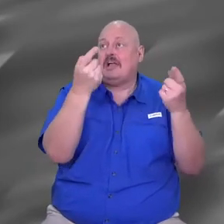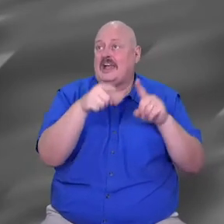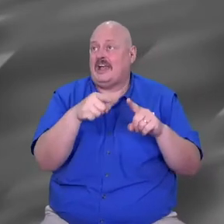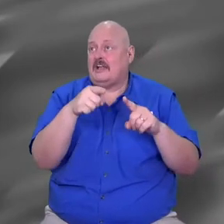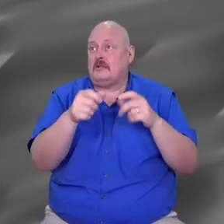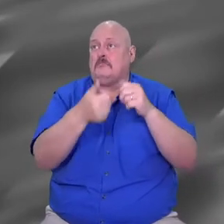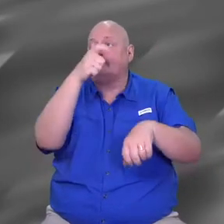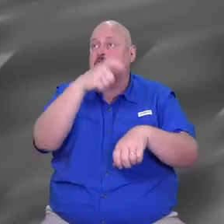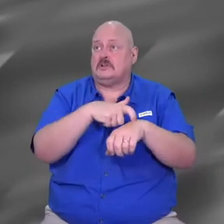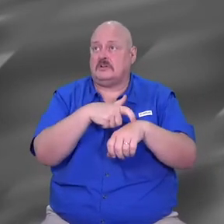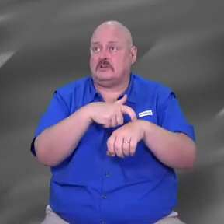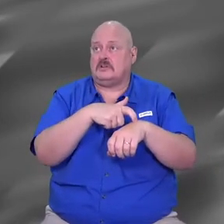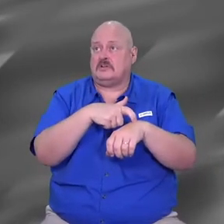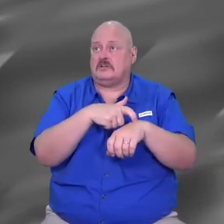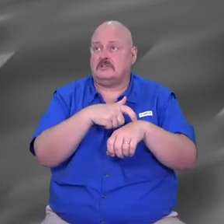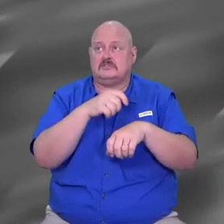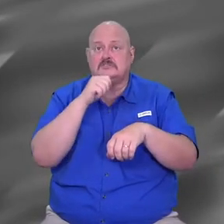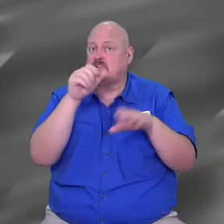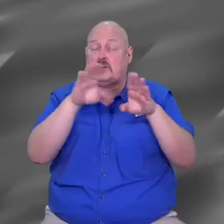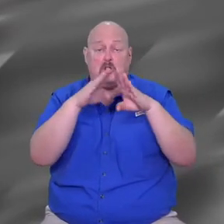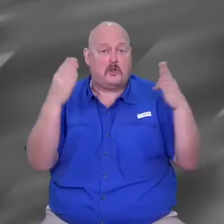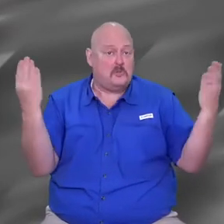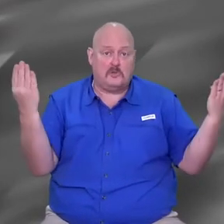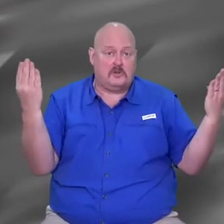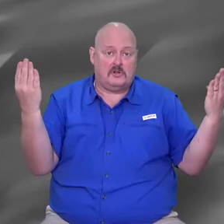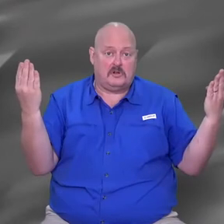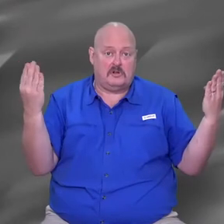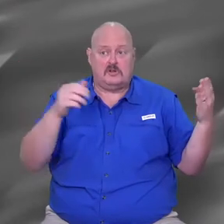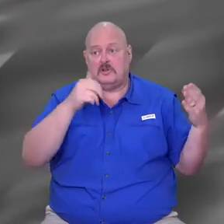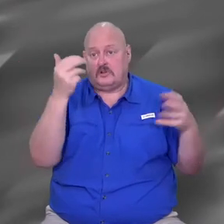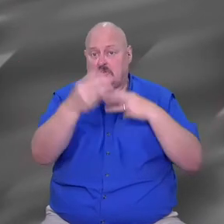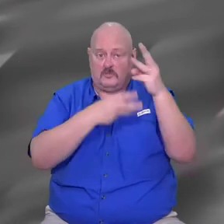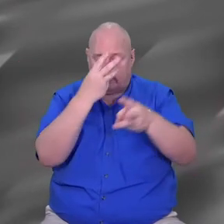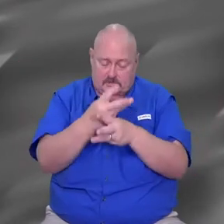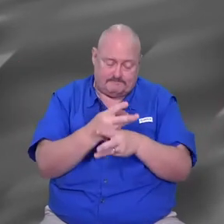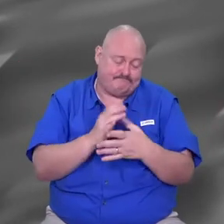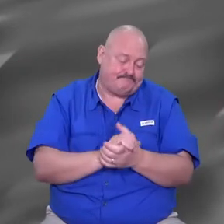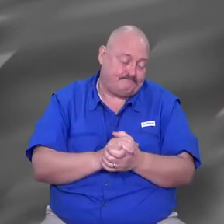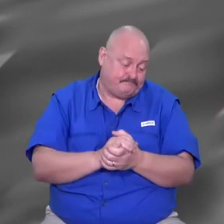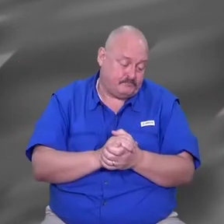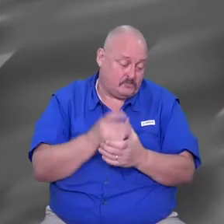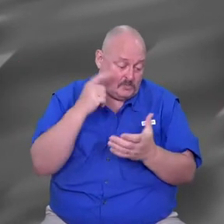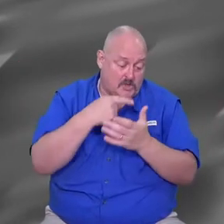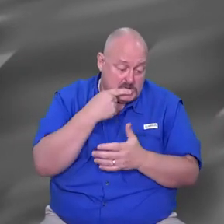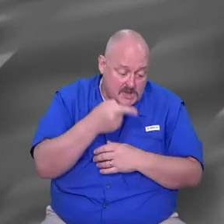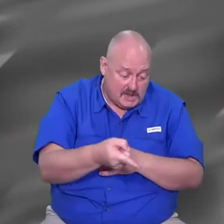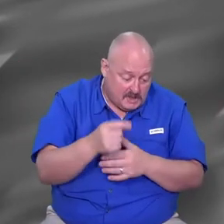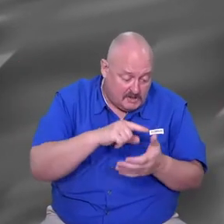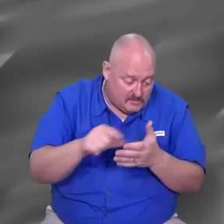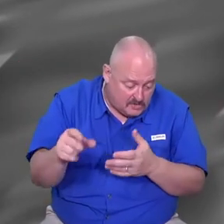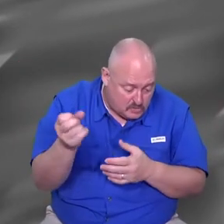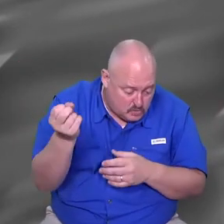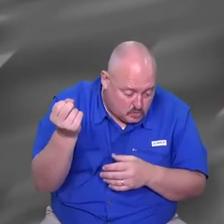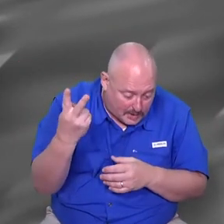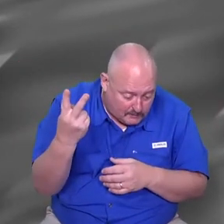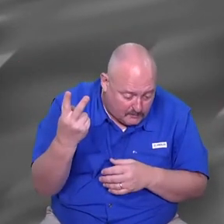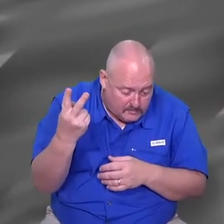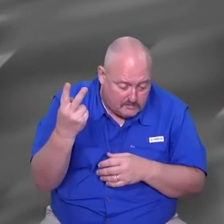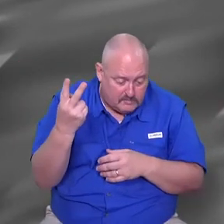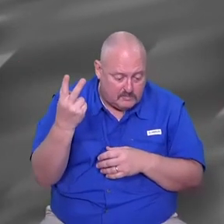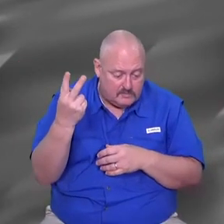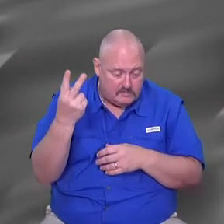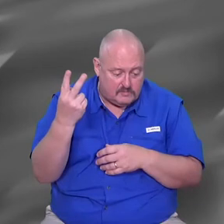at times that are not open to the rest of the world. Notice what it says, verse 12.